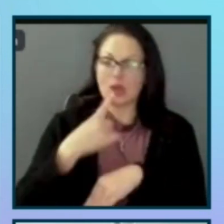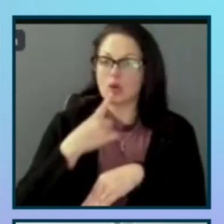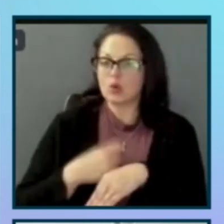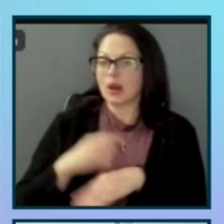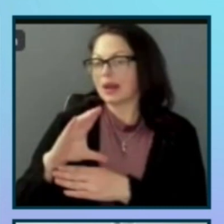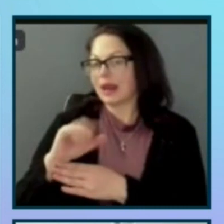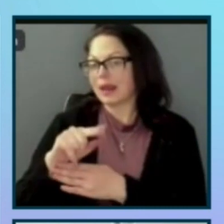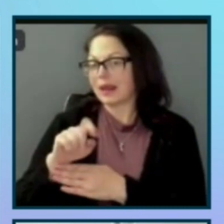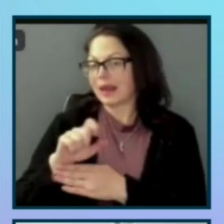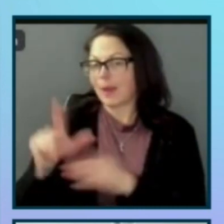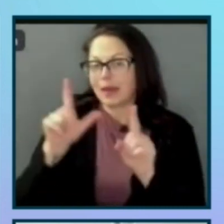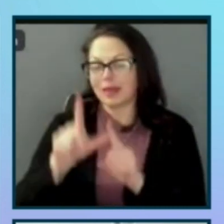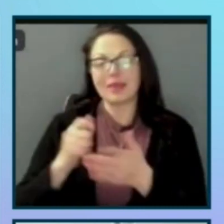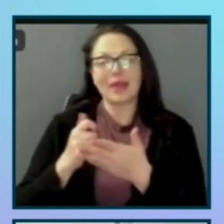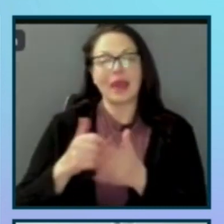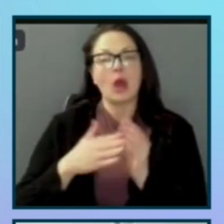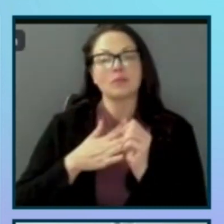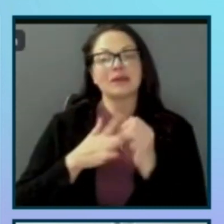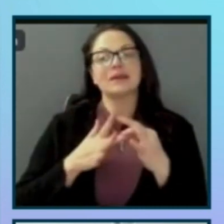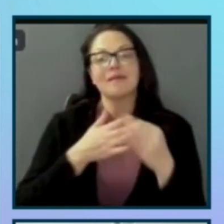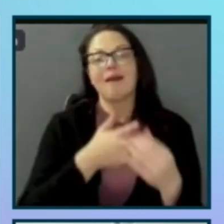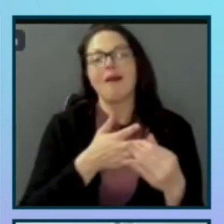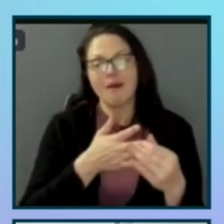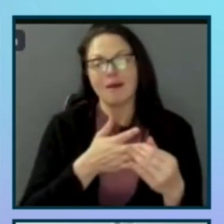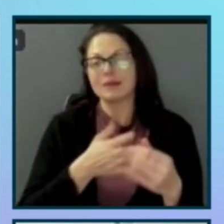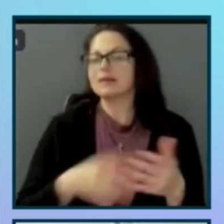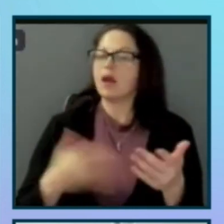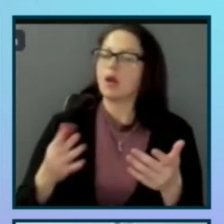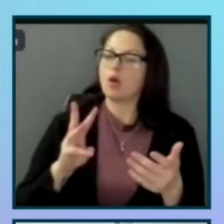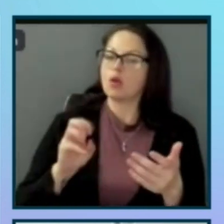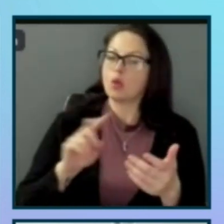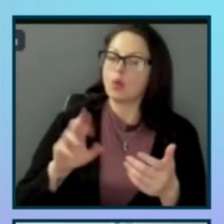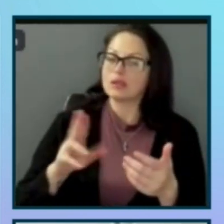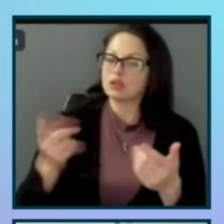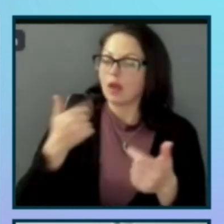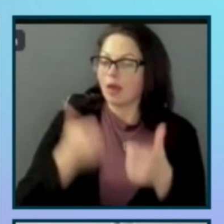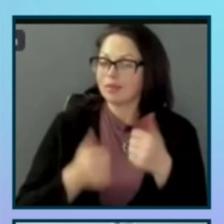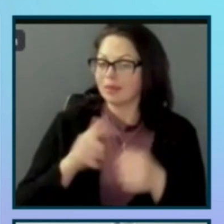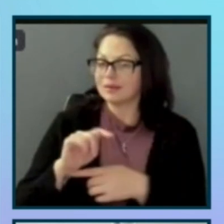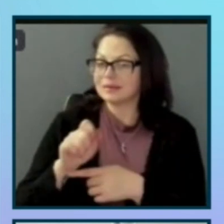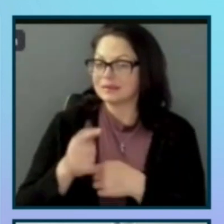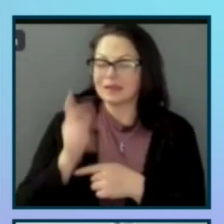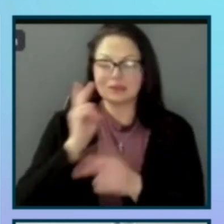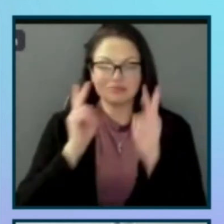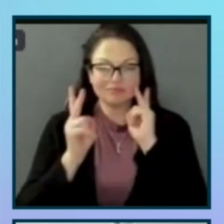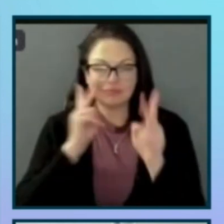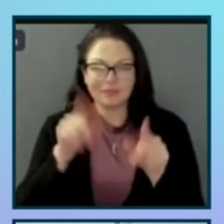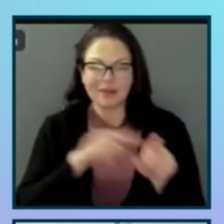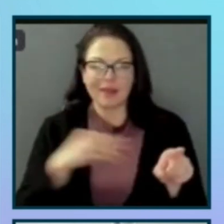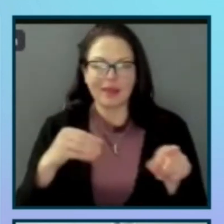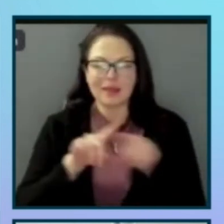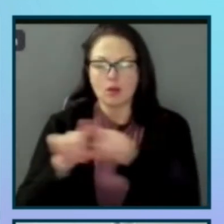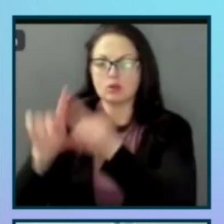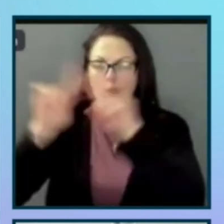they really helped guide the wizard during the test so that they could see the visual text on the screen and also the screen reader language that they needed